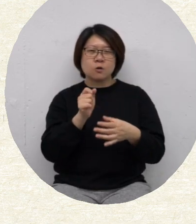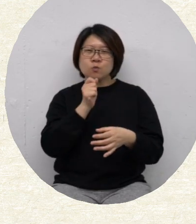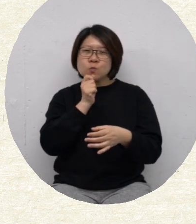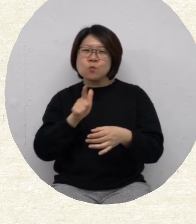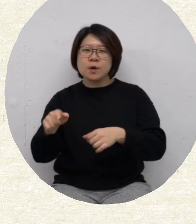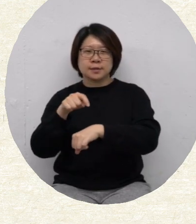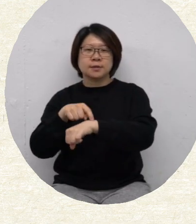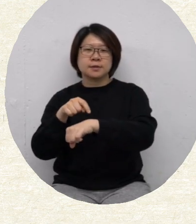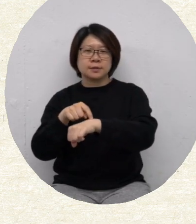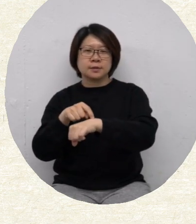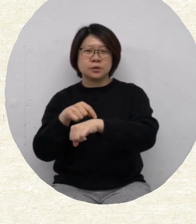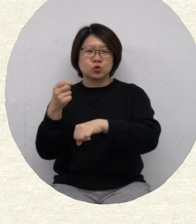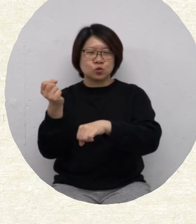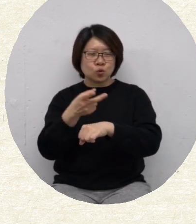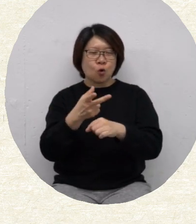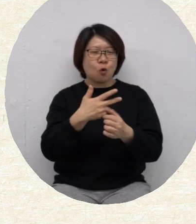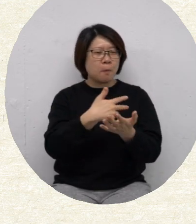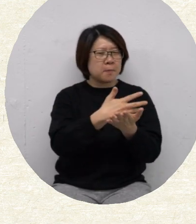to winter.